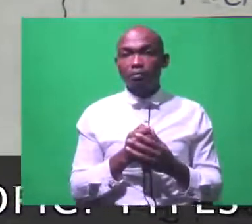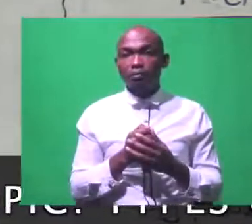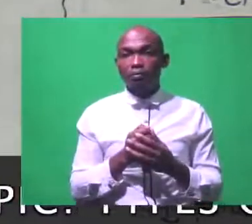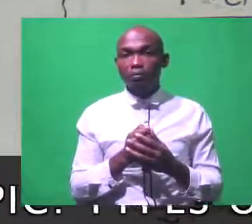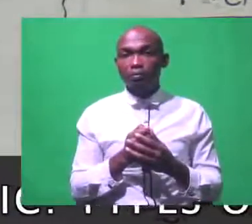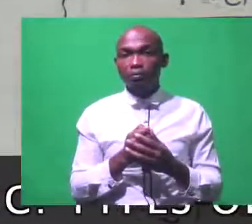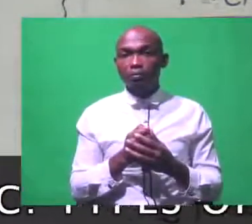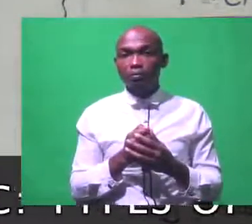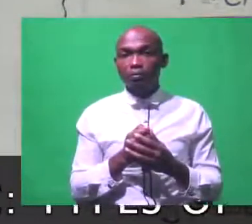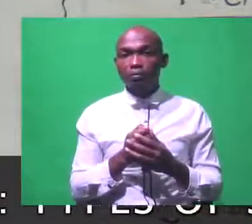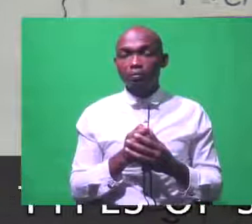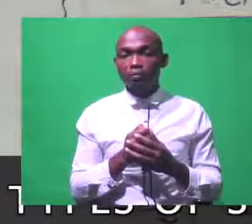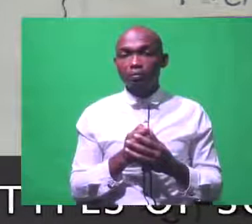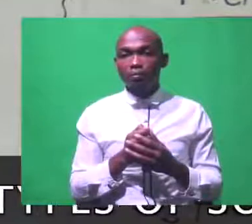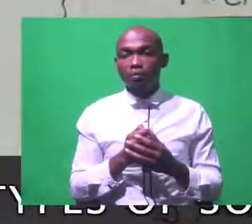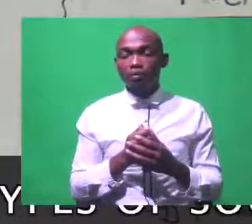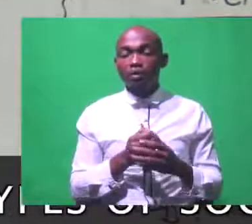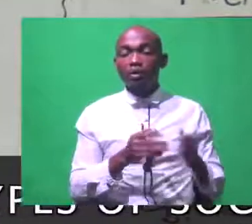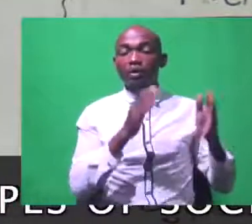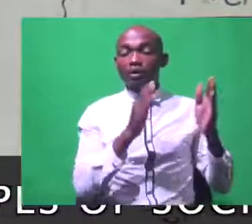to the human efforts.